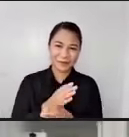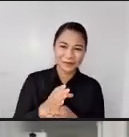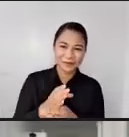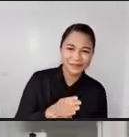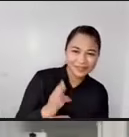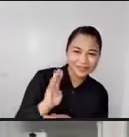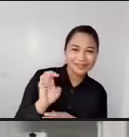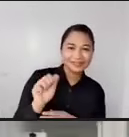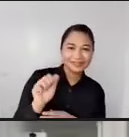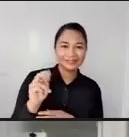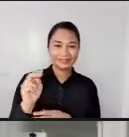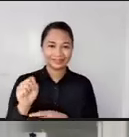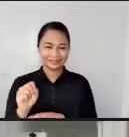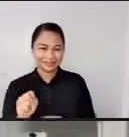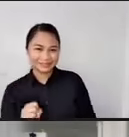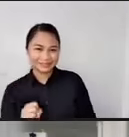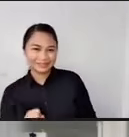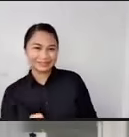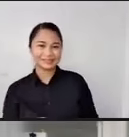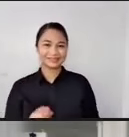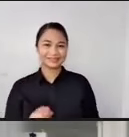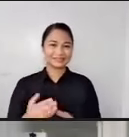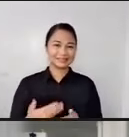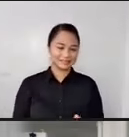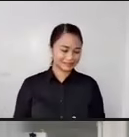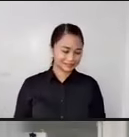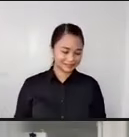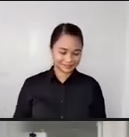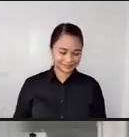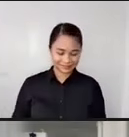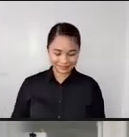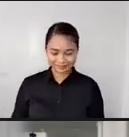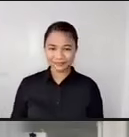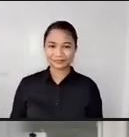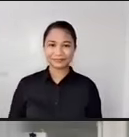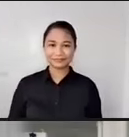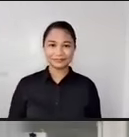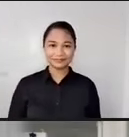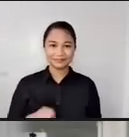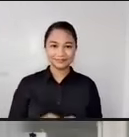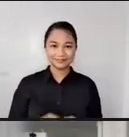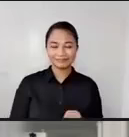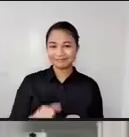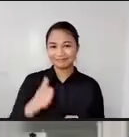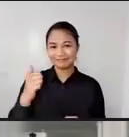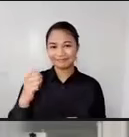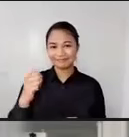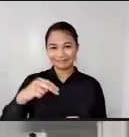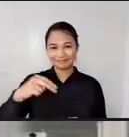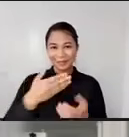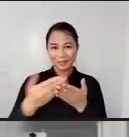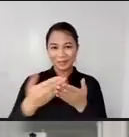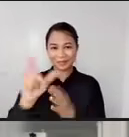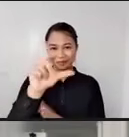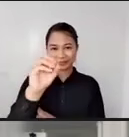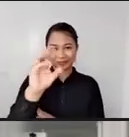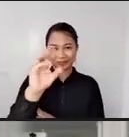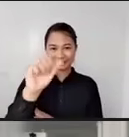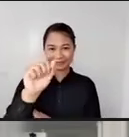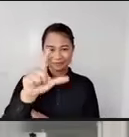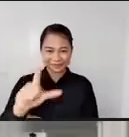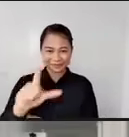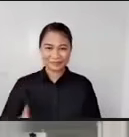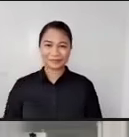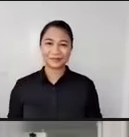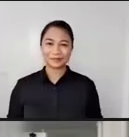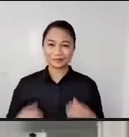the communities, as with clothes, like, you know, the slow fashion movement that I'm also part with, even food and music, no? Love local